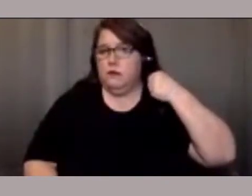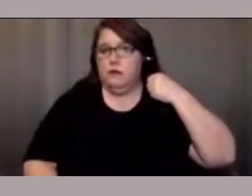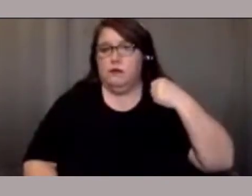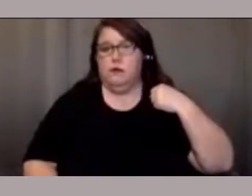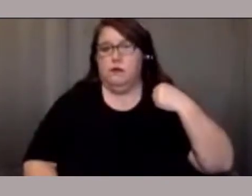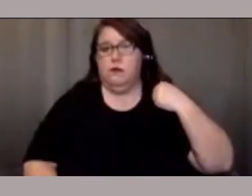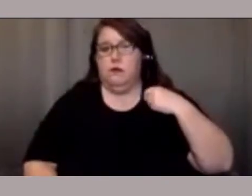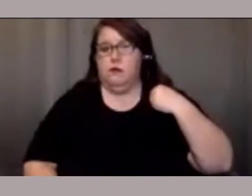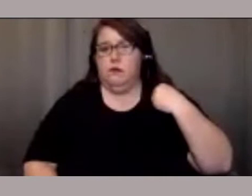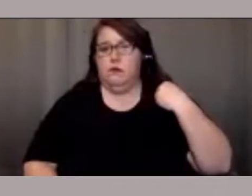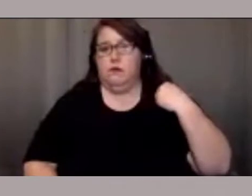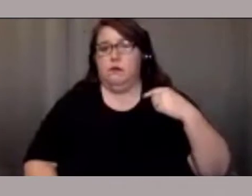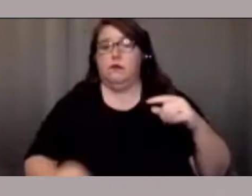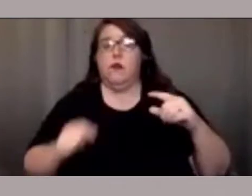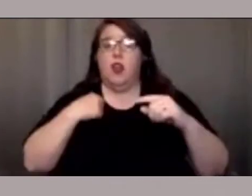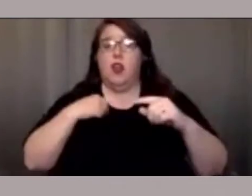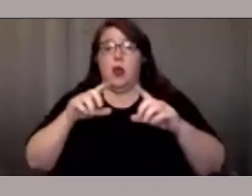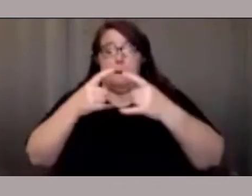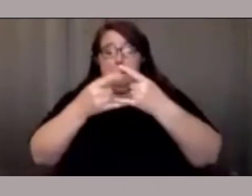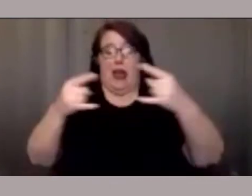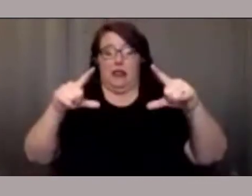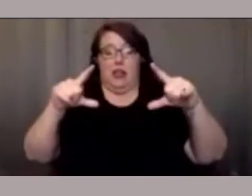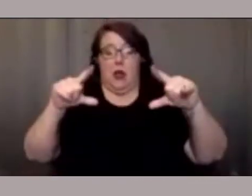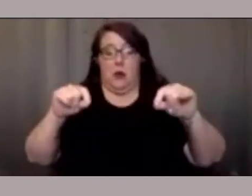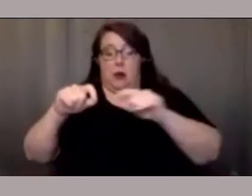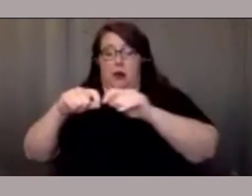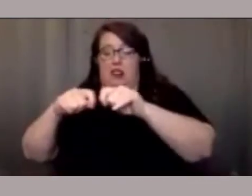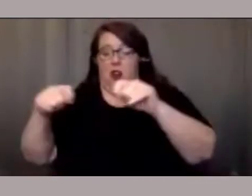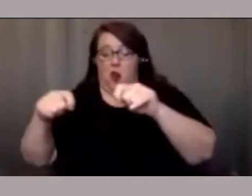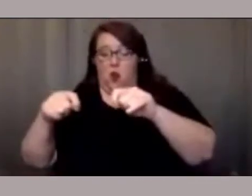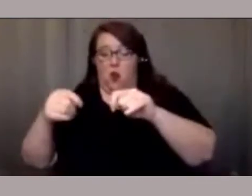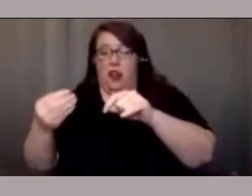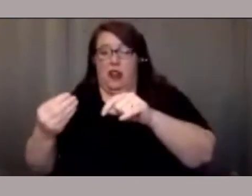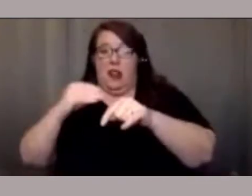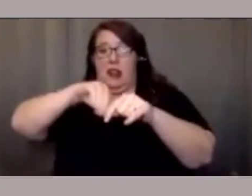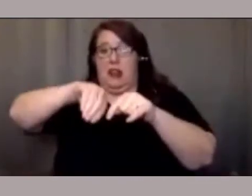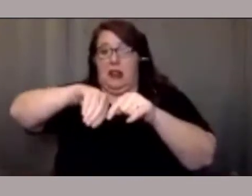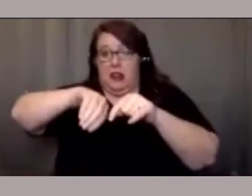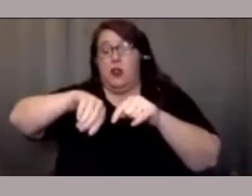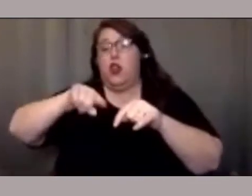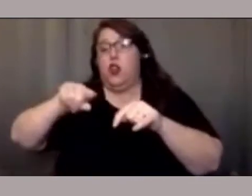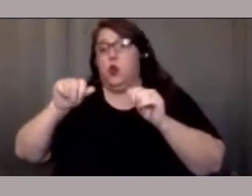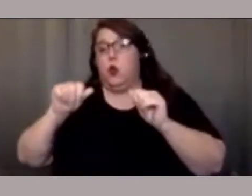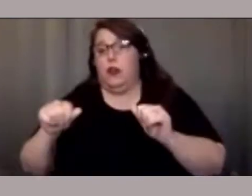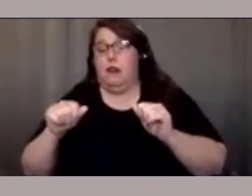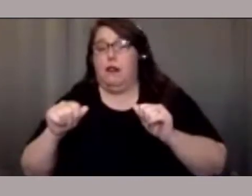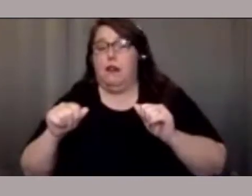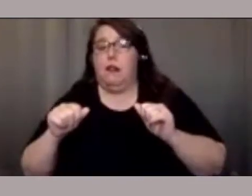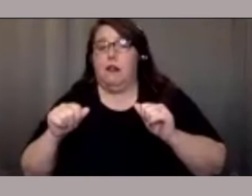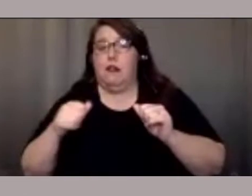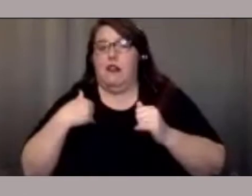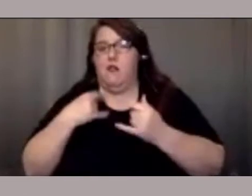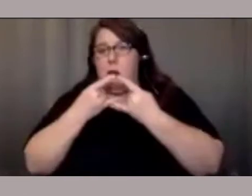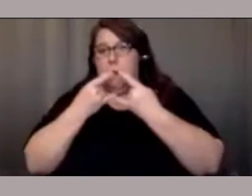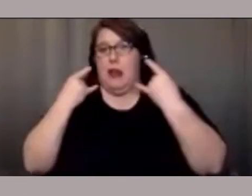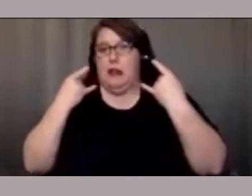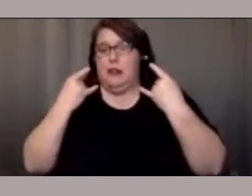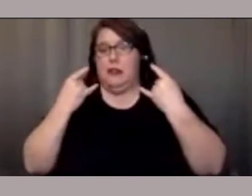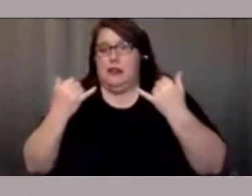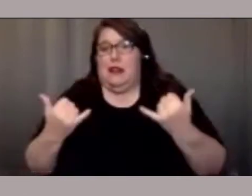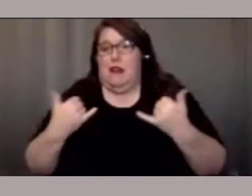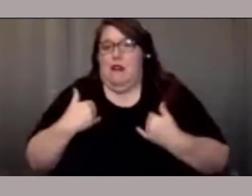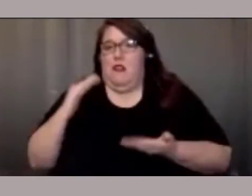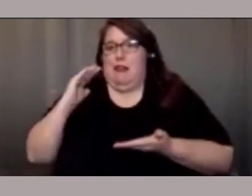together with the knot, and then tucking in that corner, you create a mask that now has